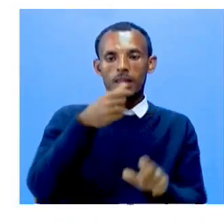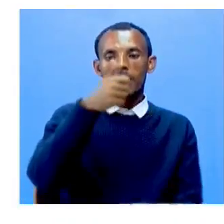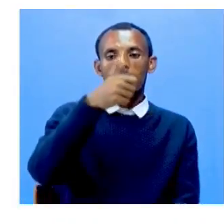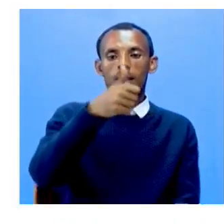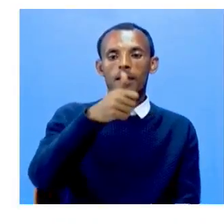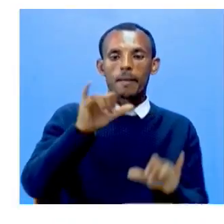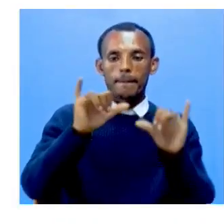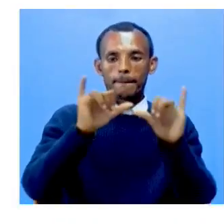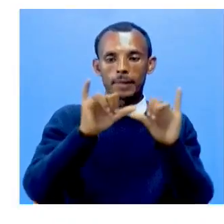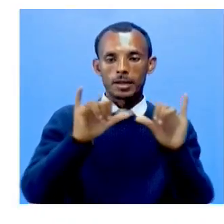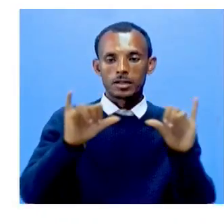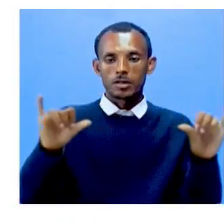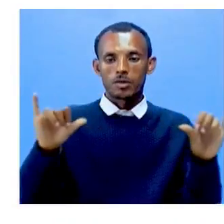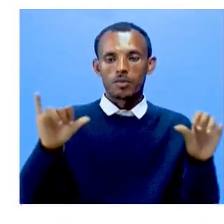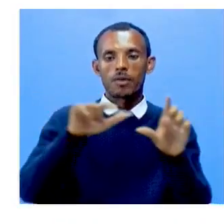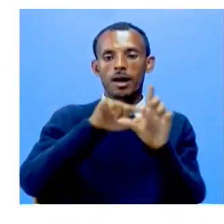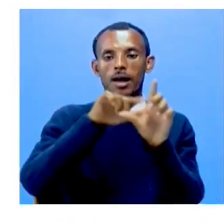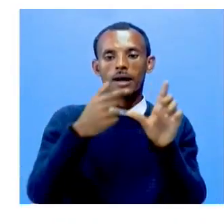Measure of angle